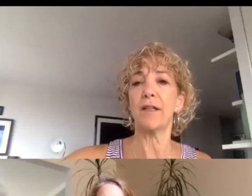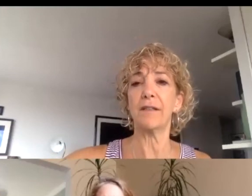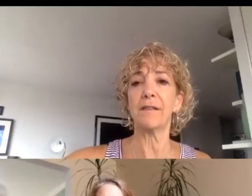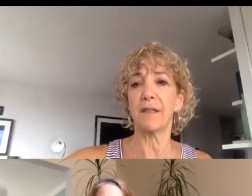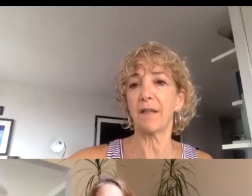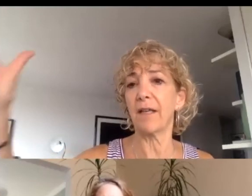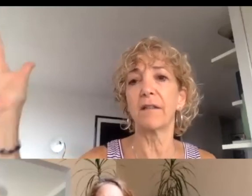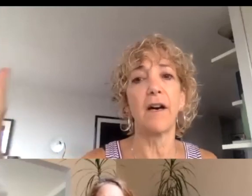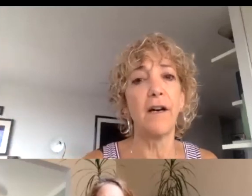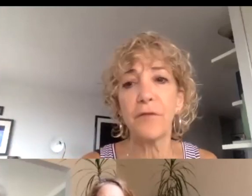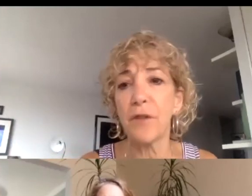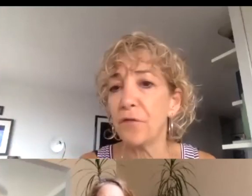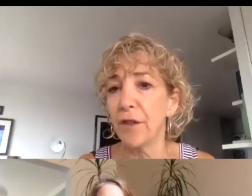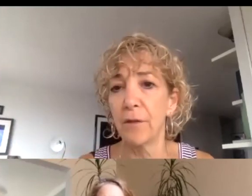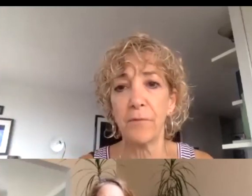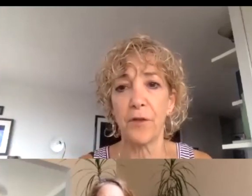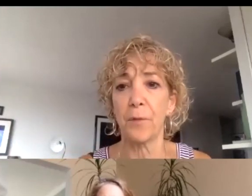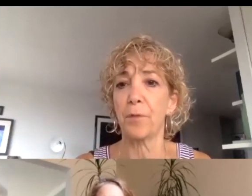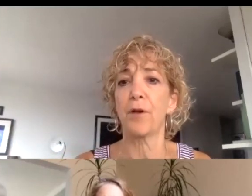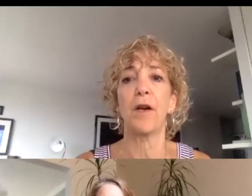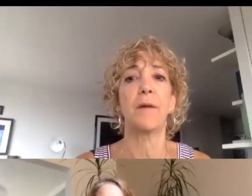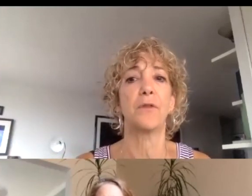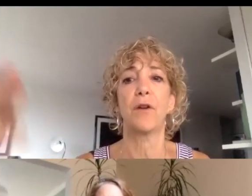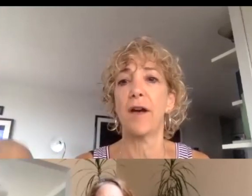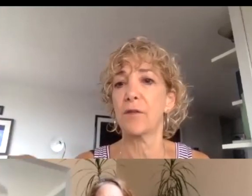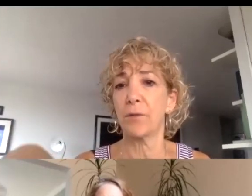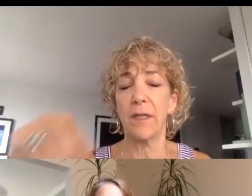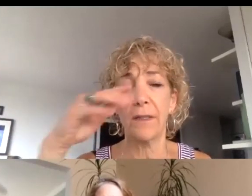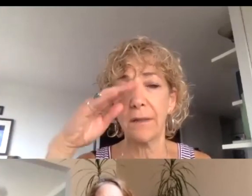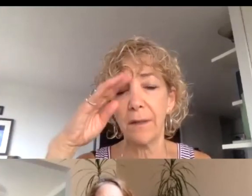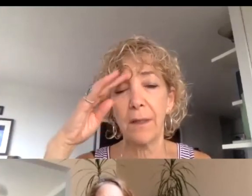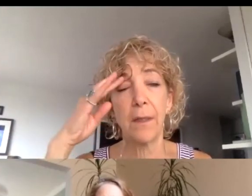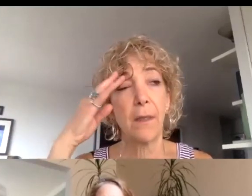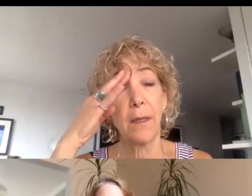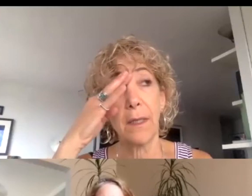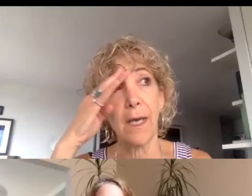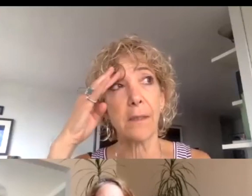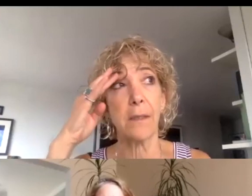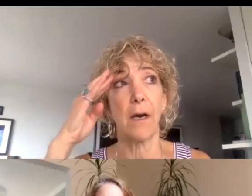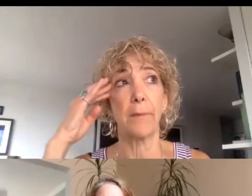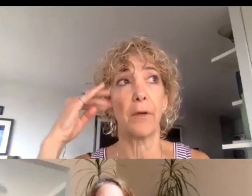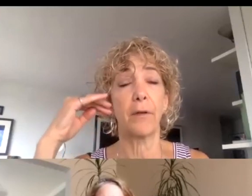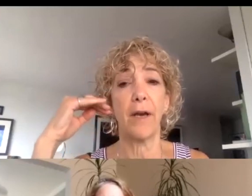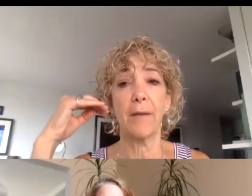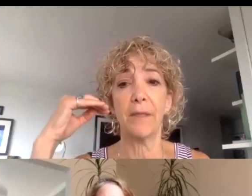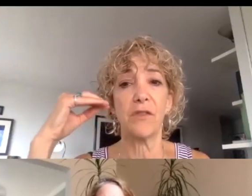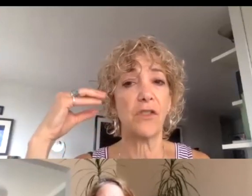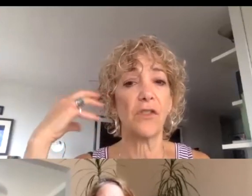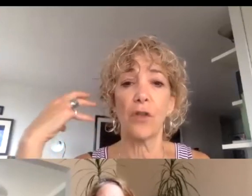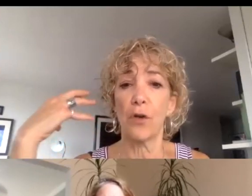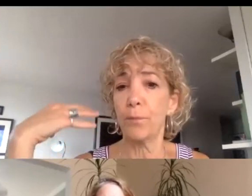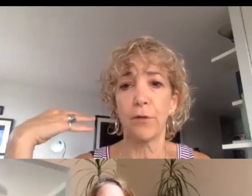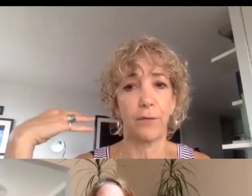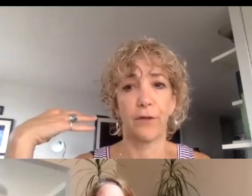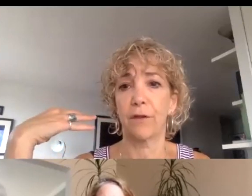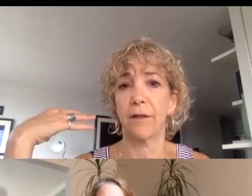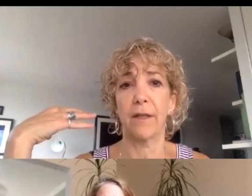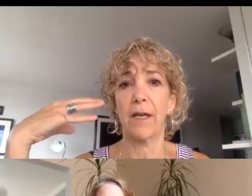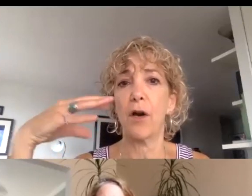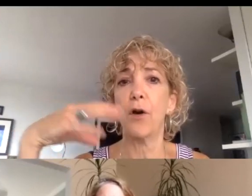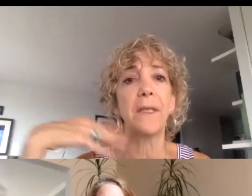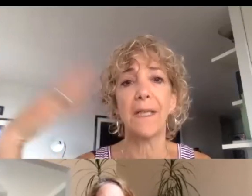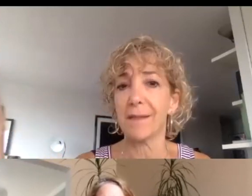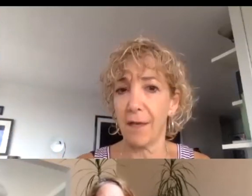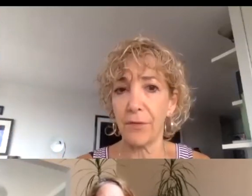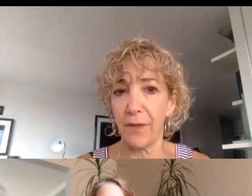your audience. And I love the film for the program you guys were in. The SCI program is just so beautiful. And